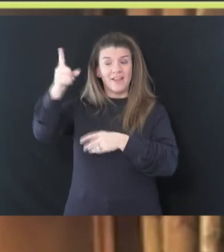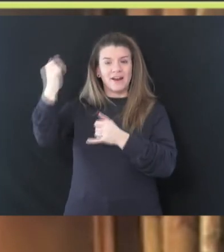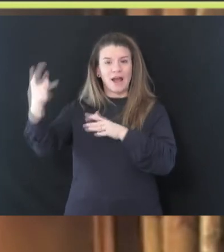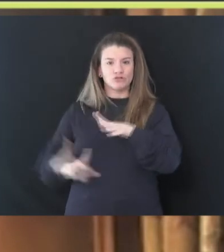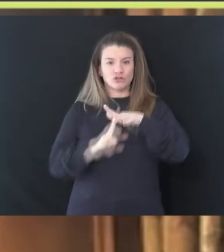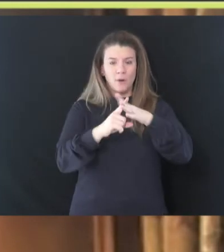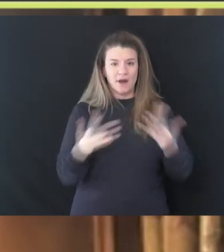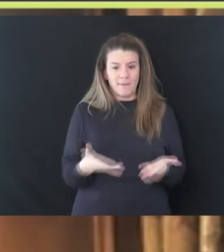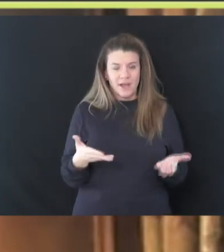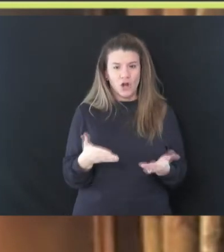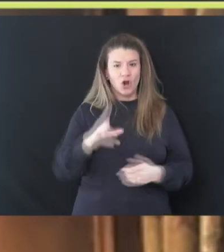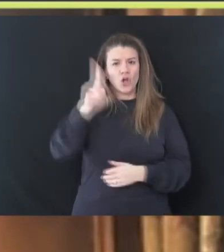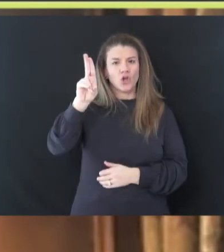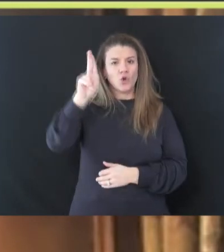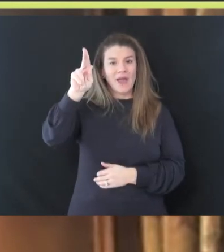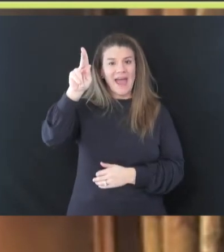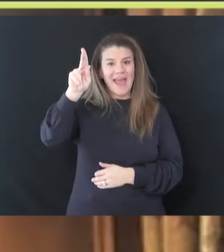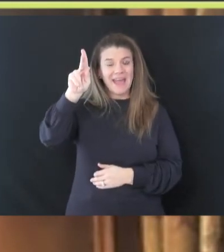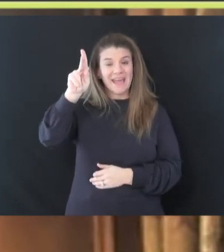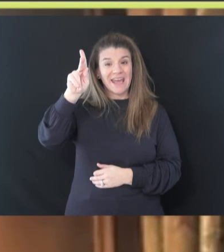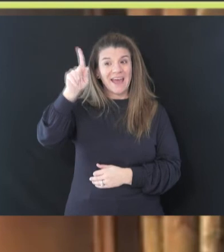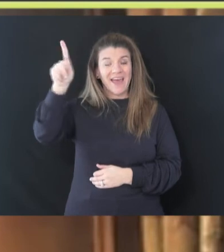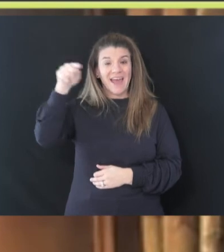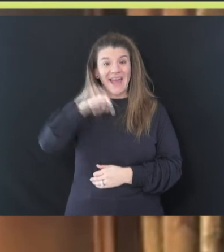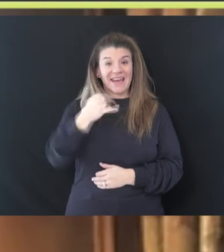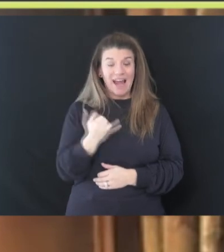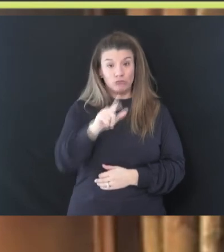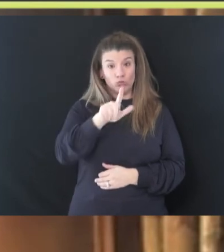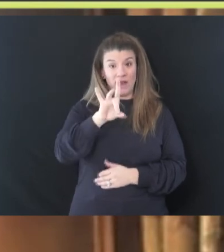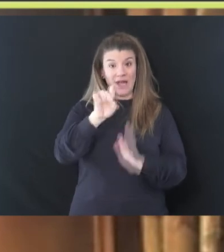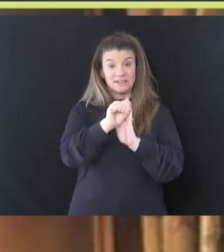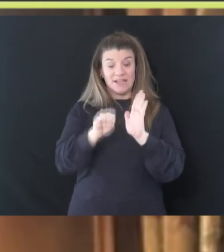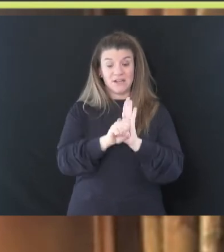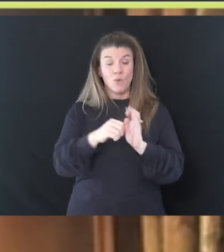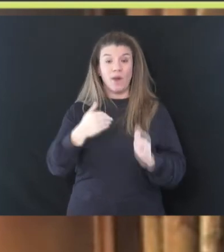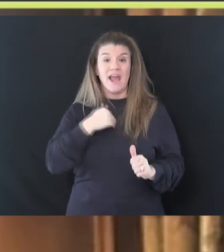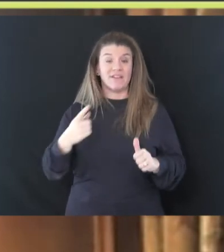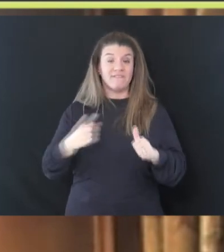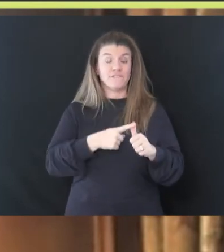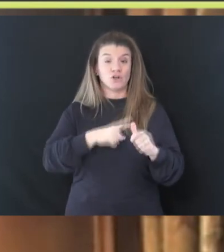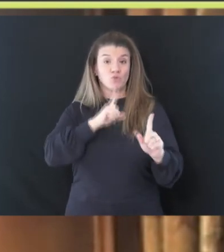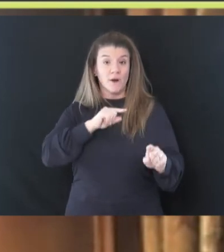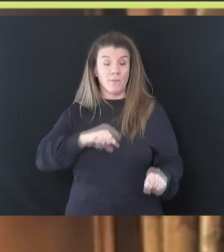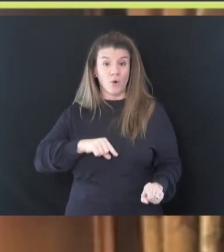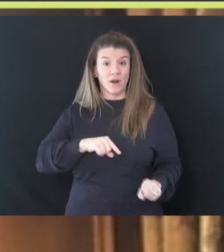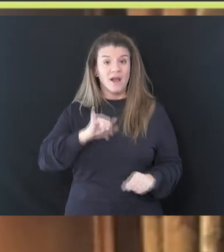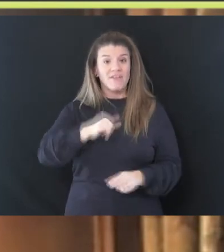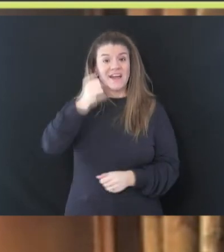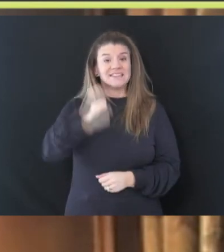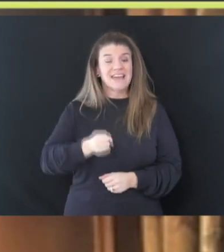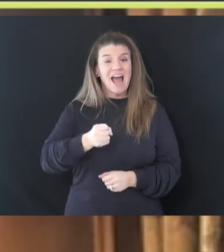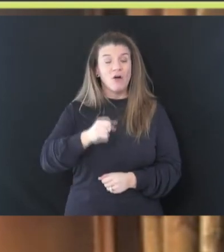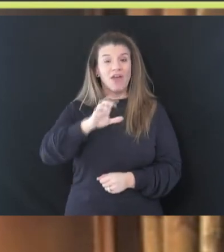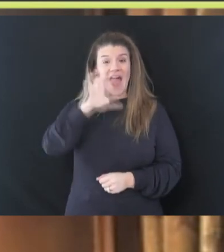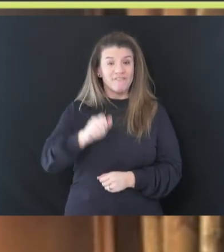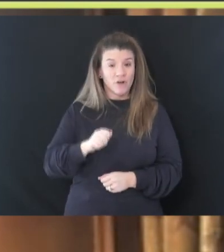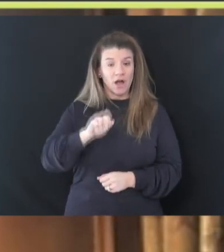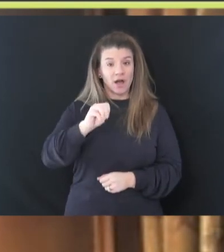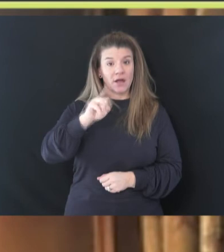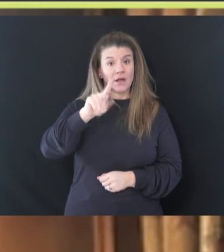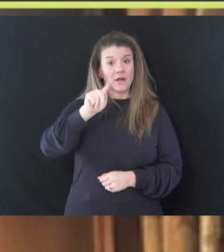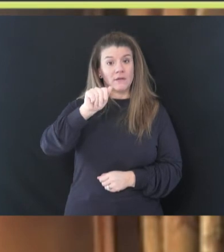is, I think, in 28 states now. We just had the first reported case of the South African mutant that was